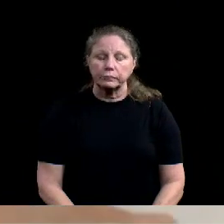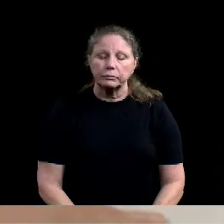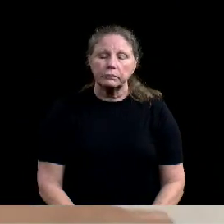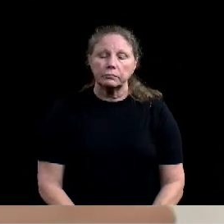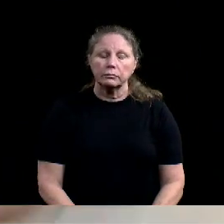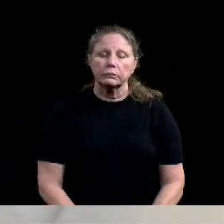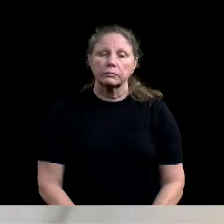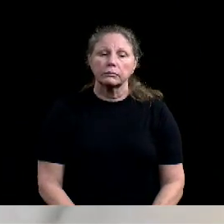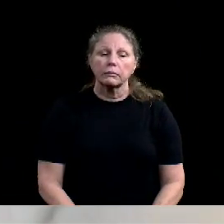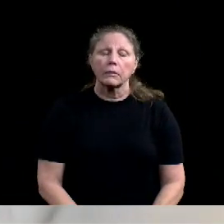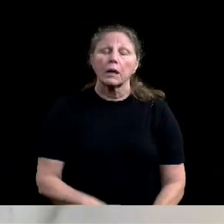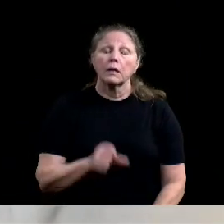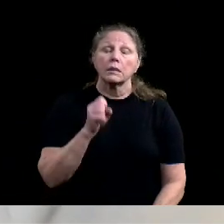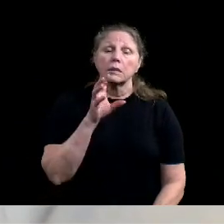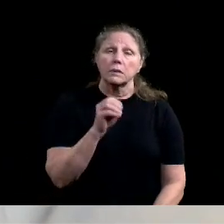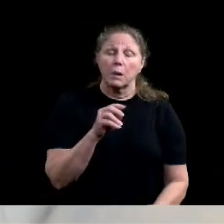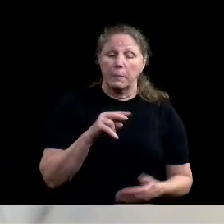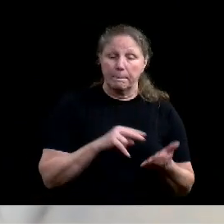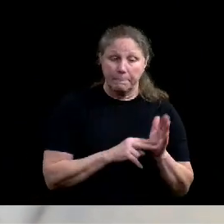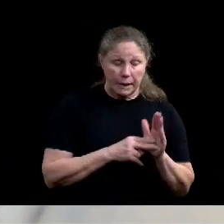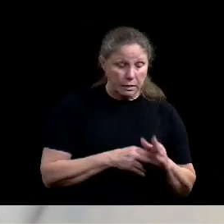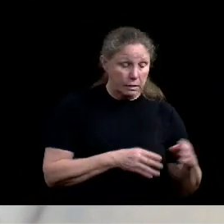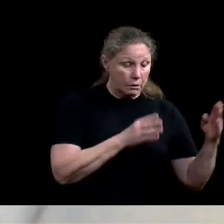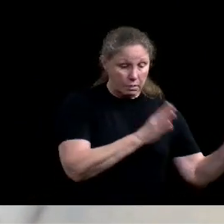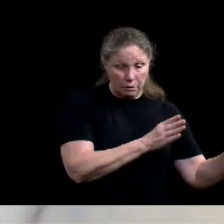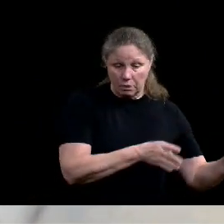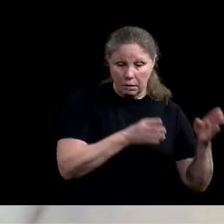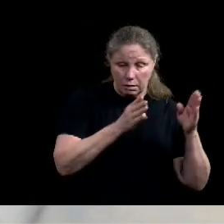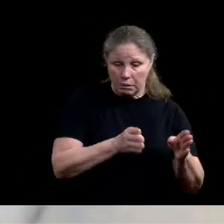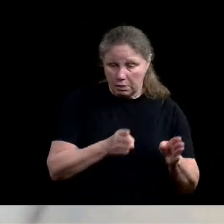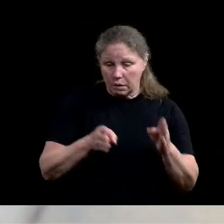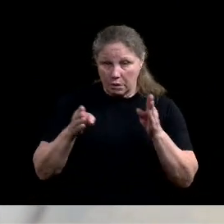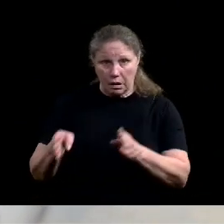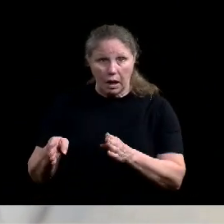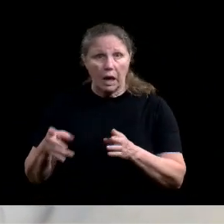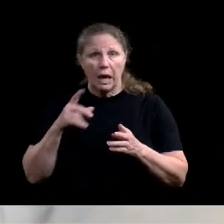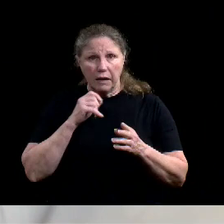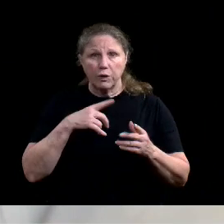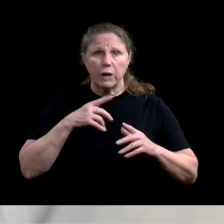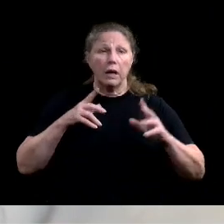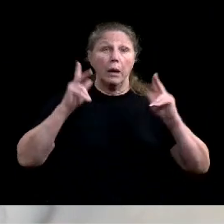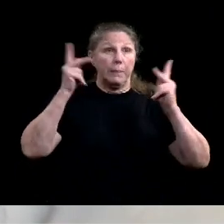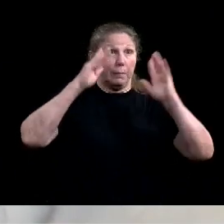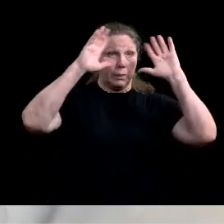we're taking a cross section of the population.